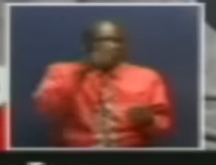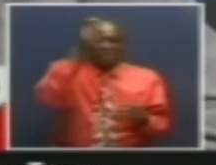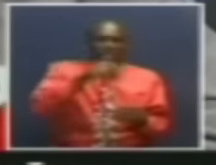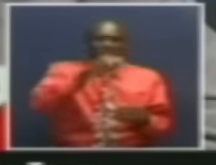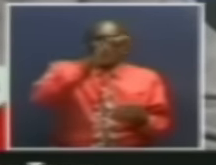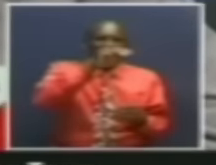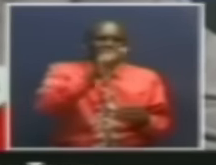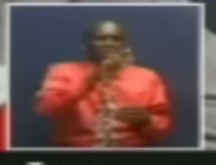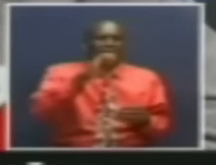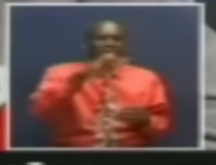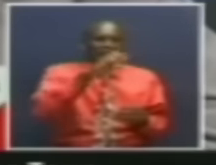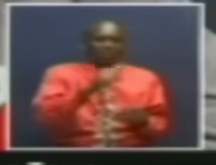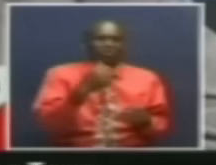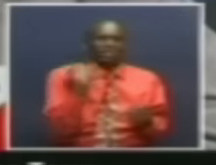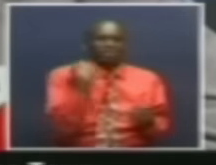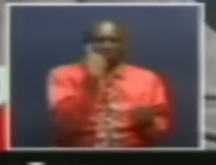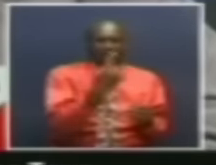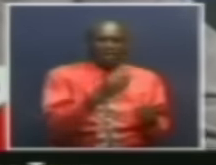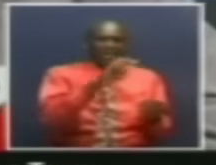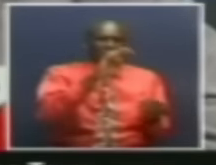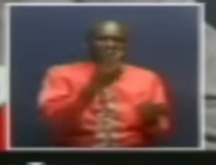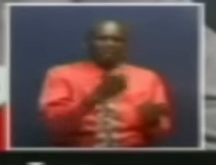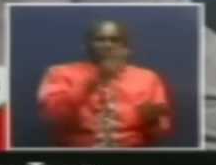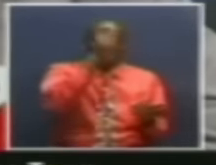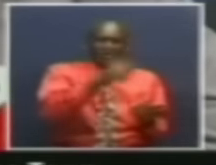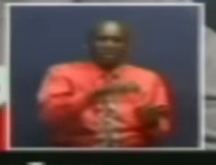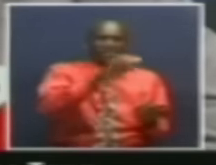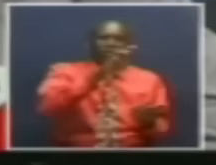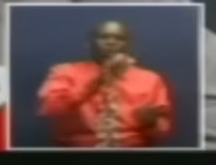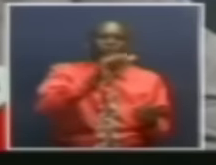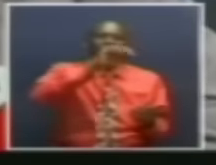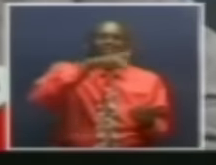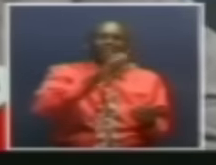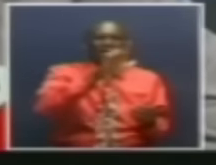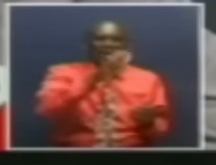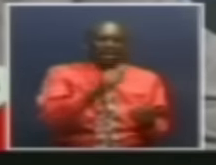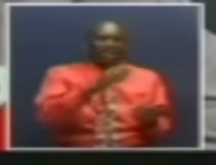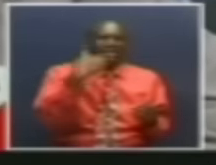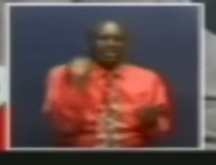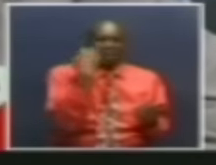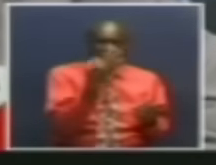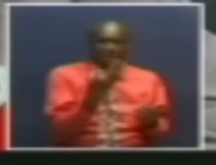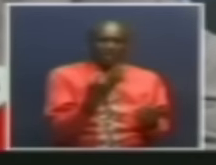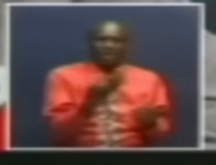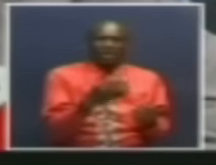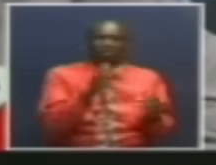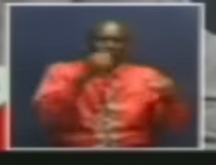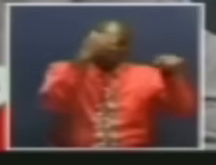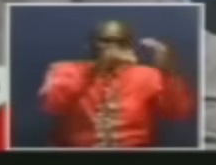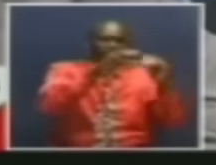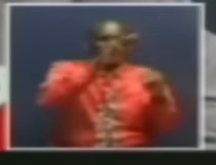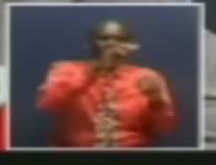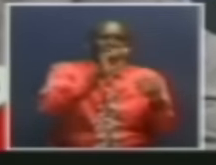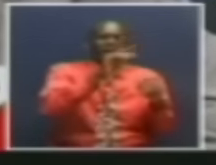was number one. Number two was Justice Mokin Wanjala. Number three was Professor Makao